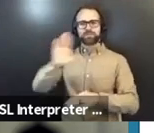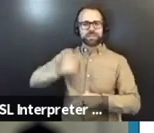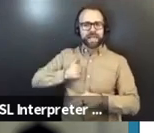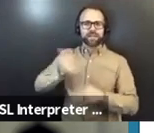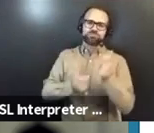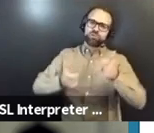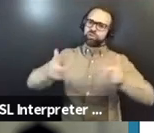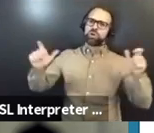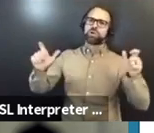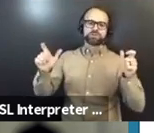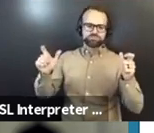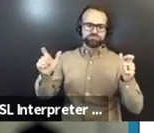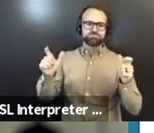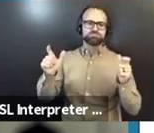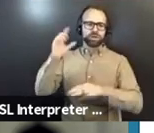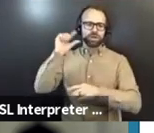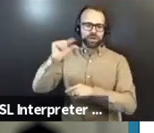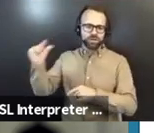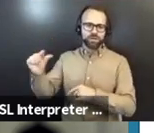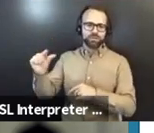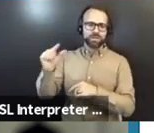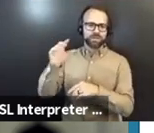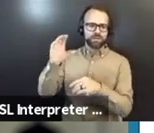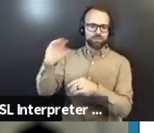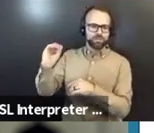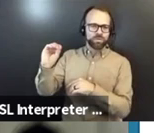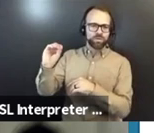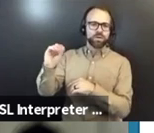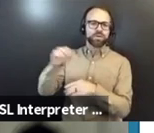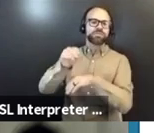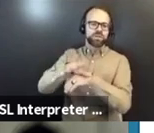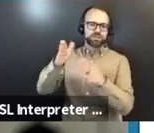firm in the government funding and cost optimization.